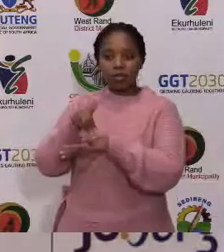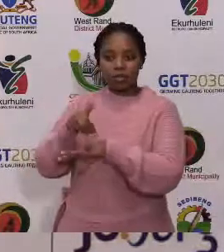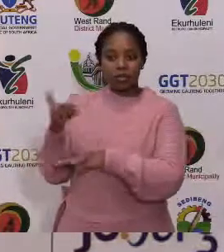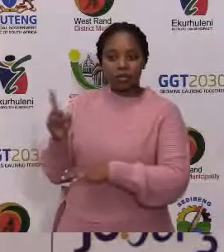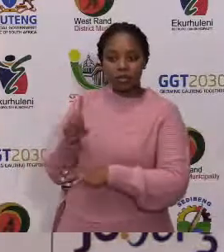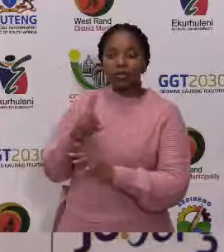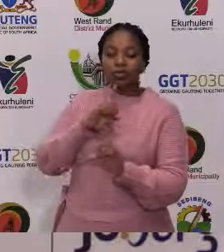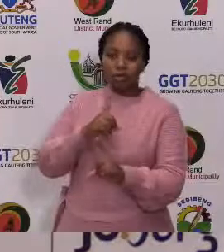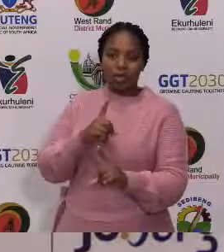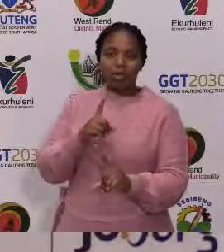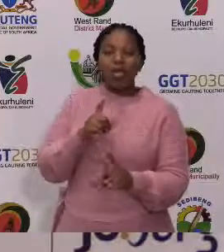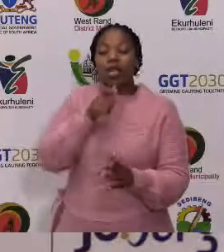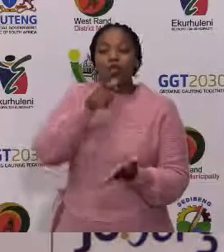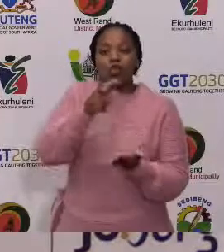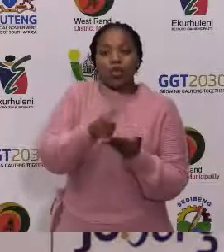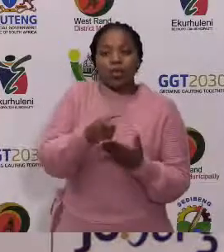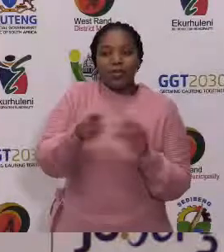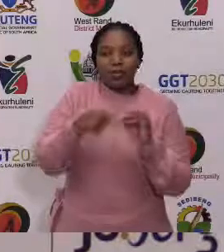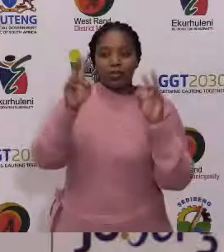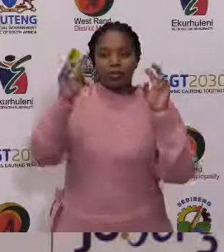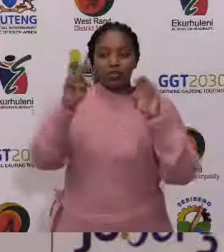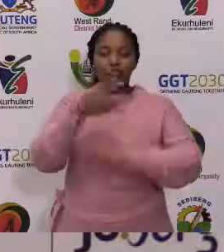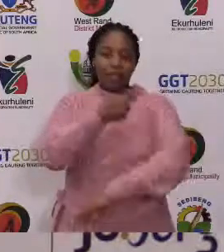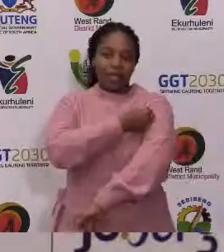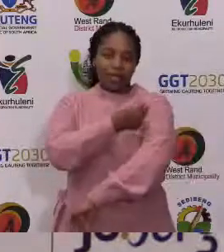your comment on the vaccines?